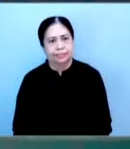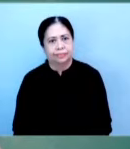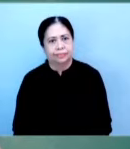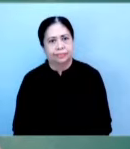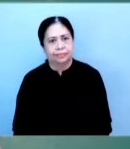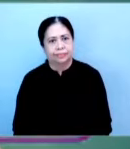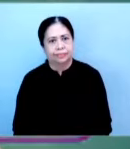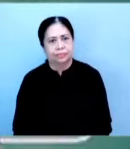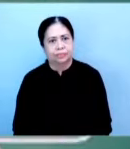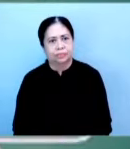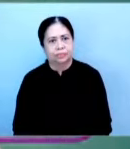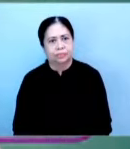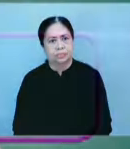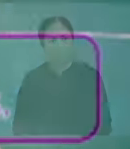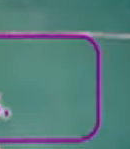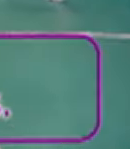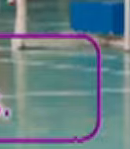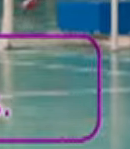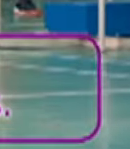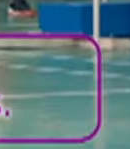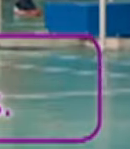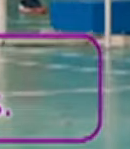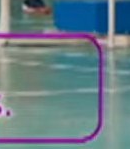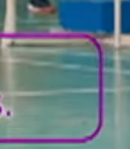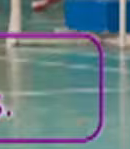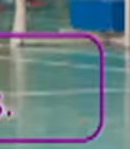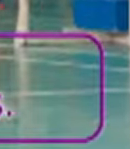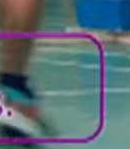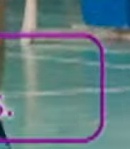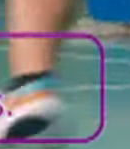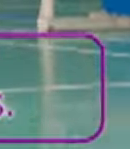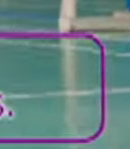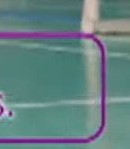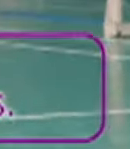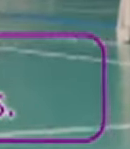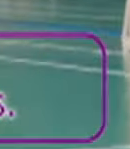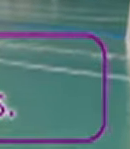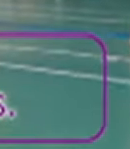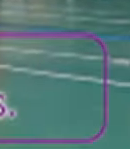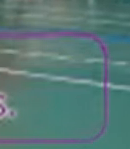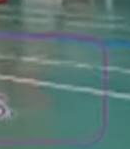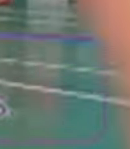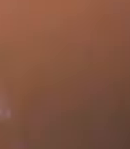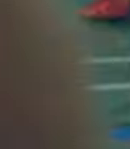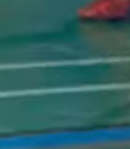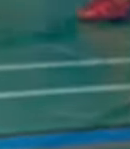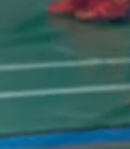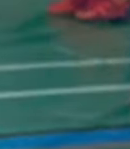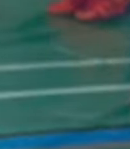kini friendship needs a continuous effort be mindful of each other